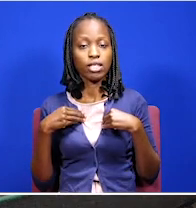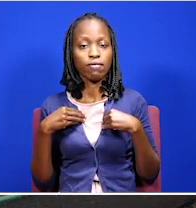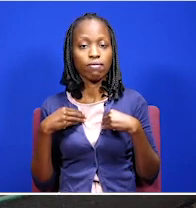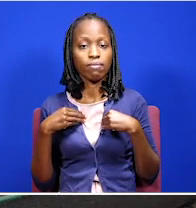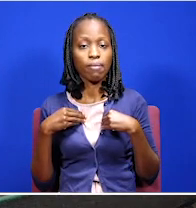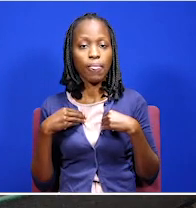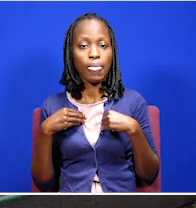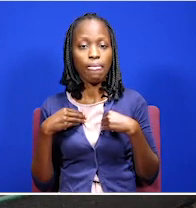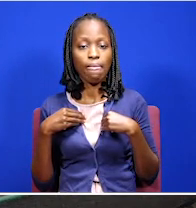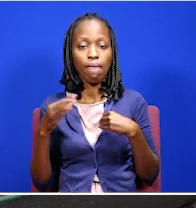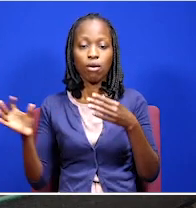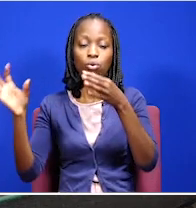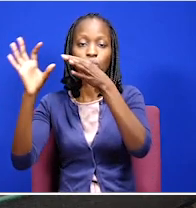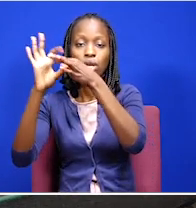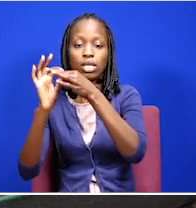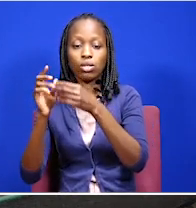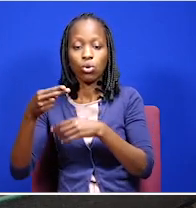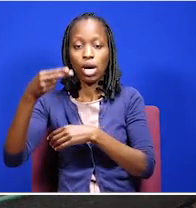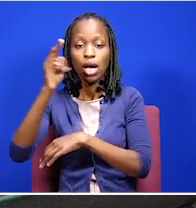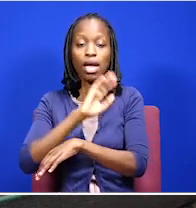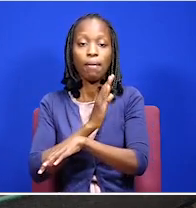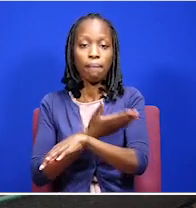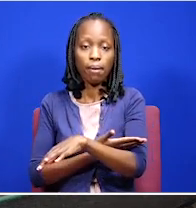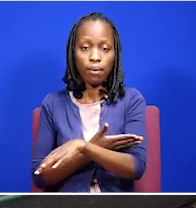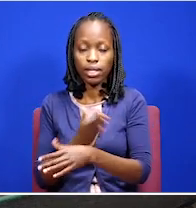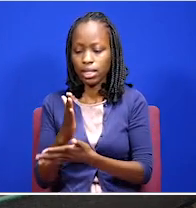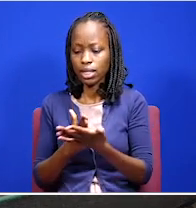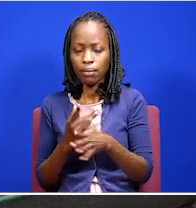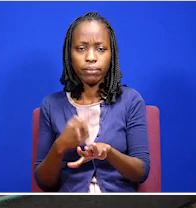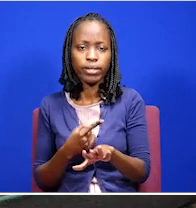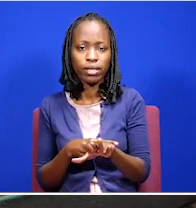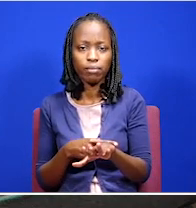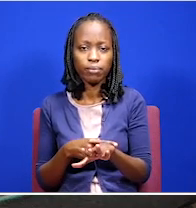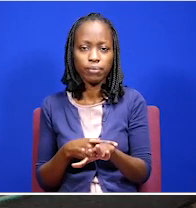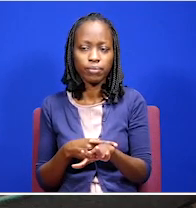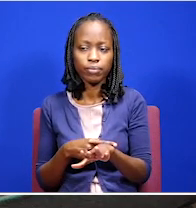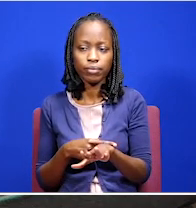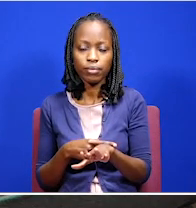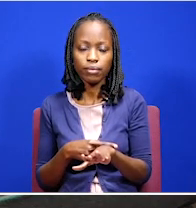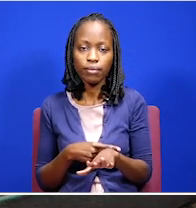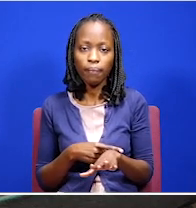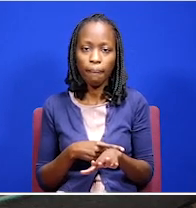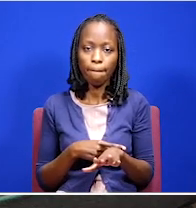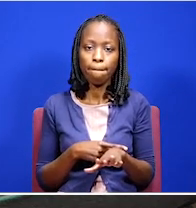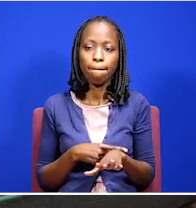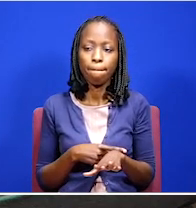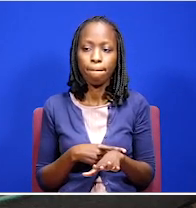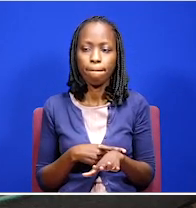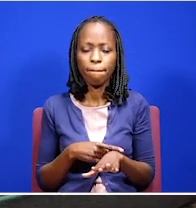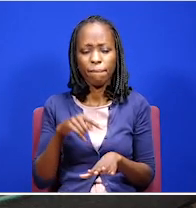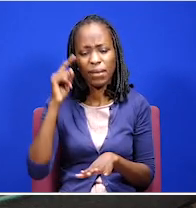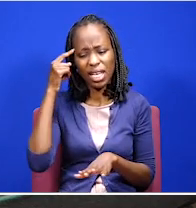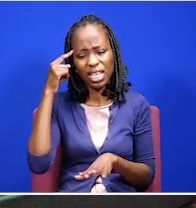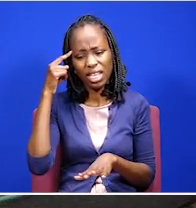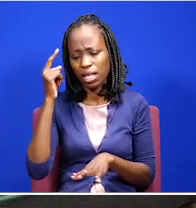of July, it is for you to receive this spirit, to receive this connection to